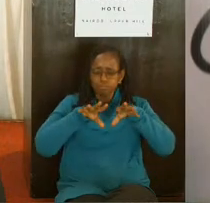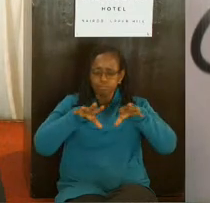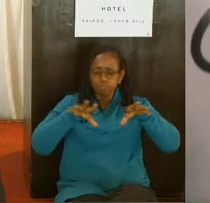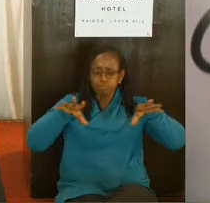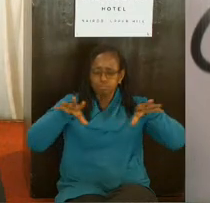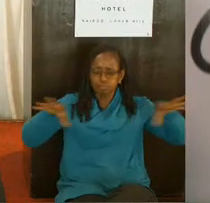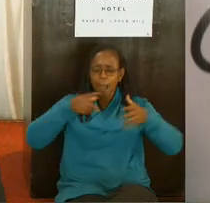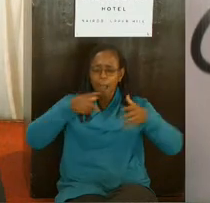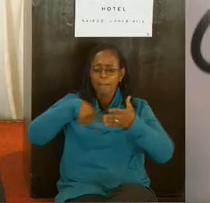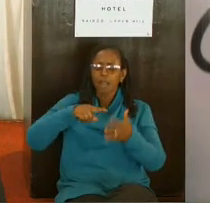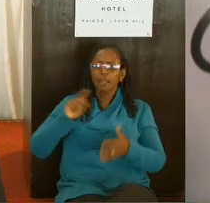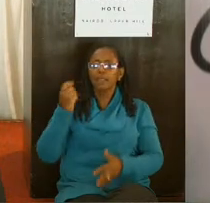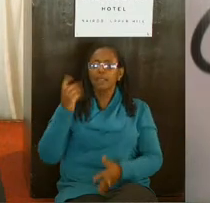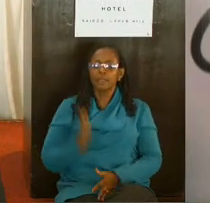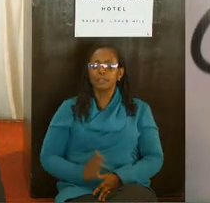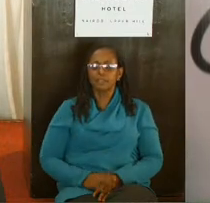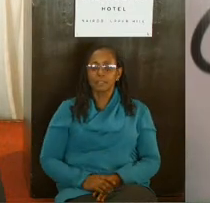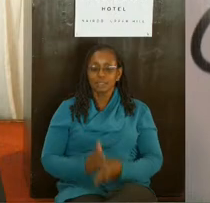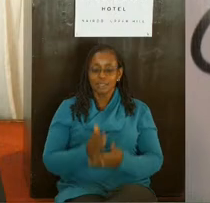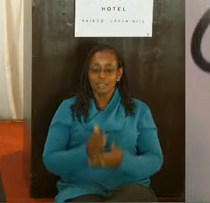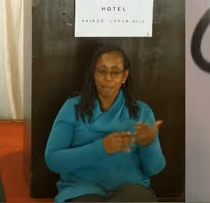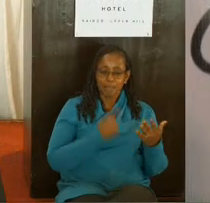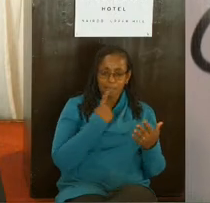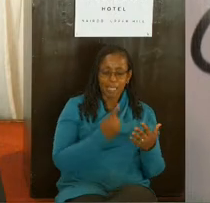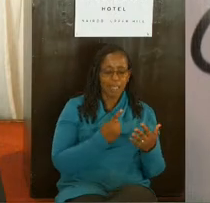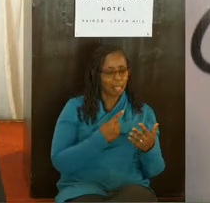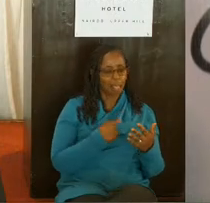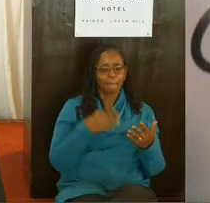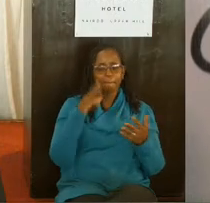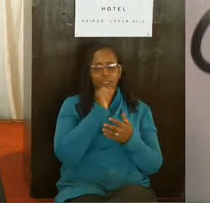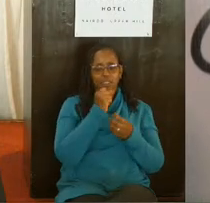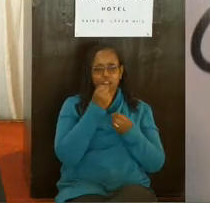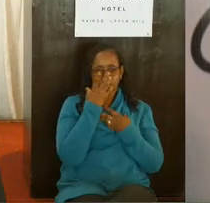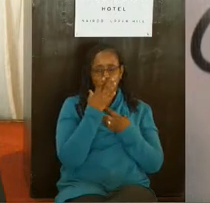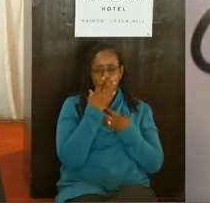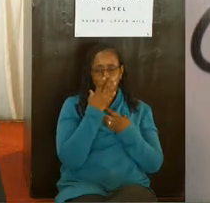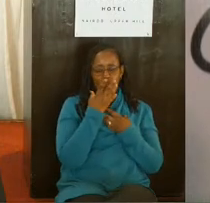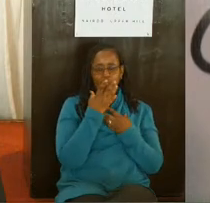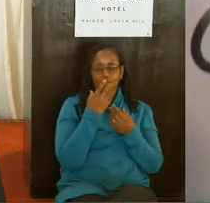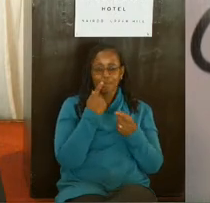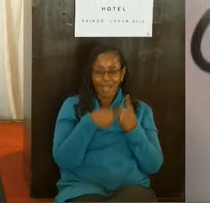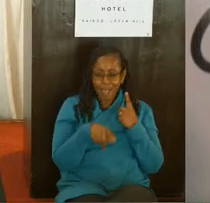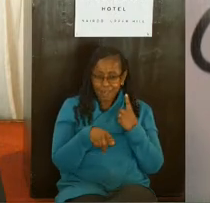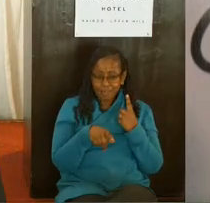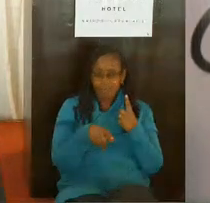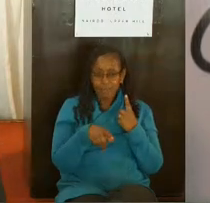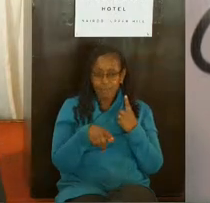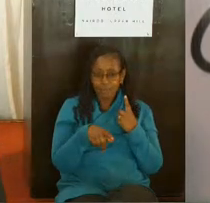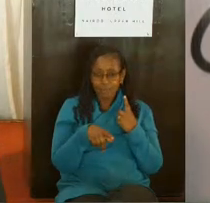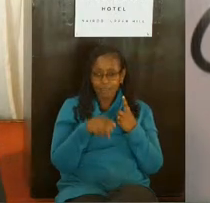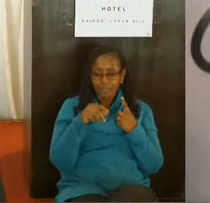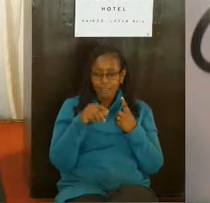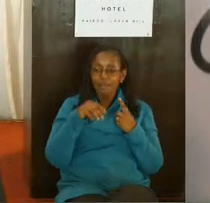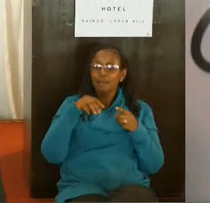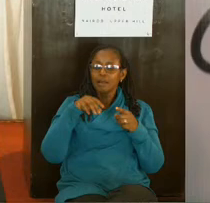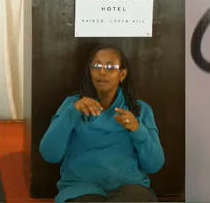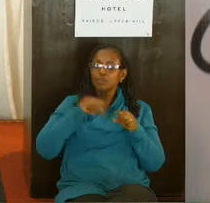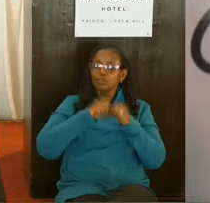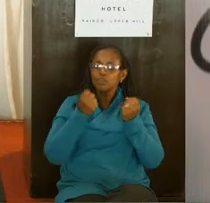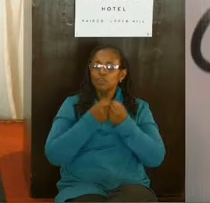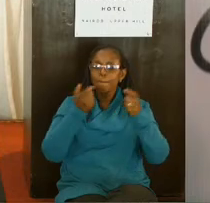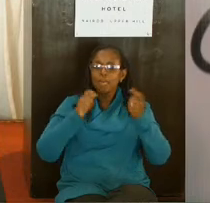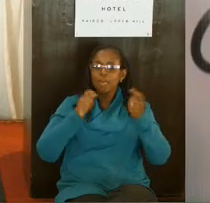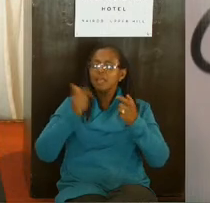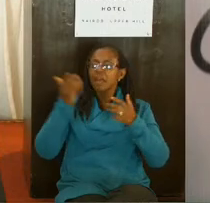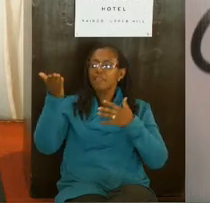citizens some say is disinformation but is it not what is out there in social media